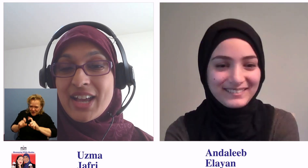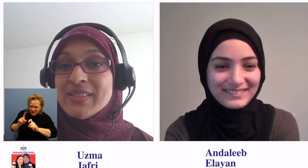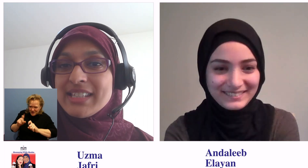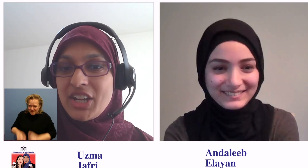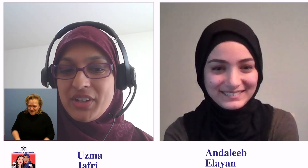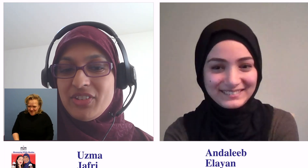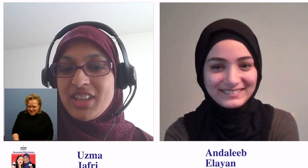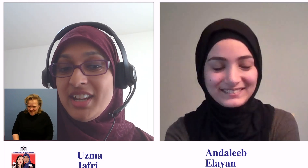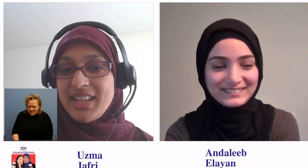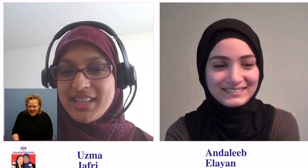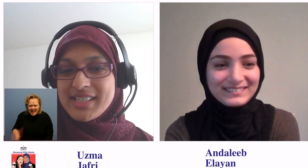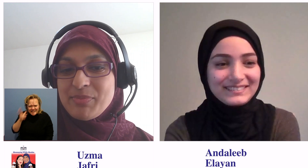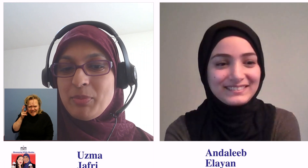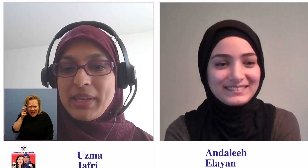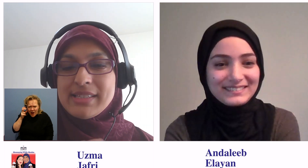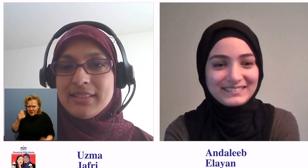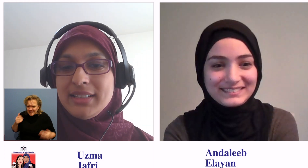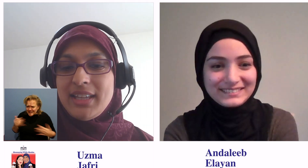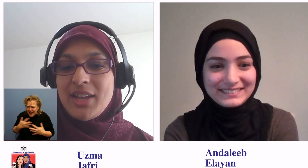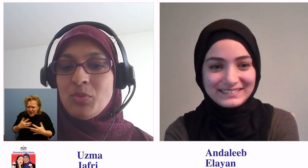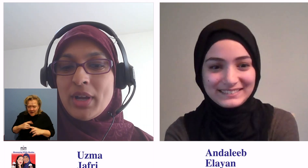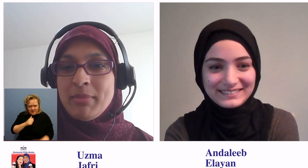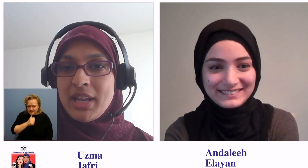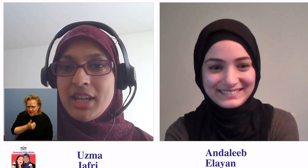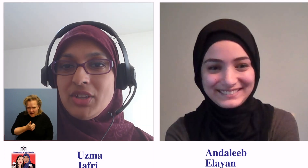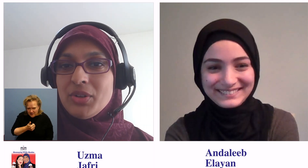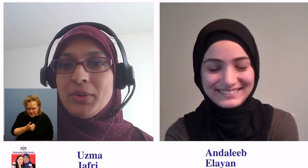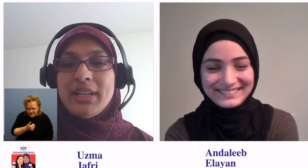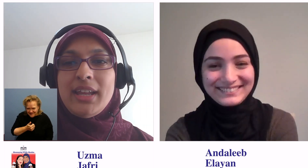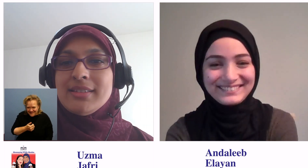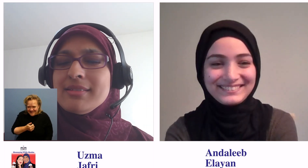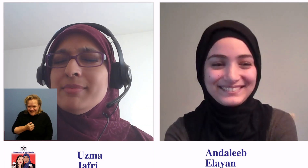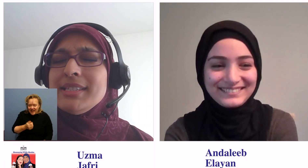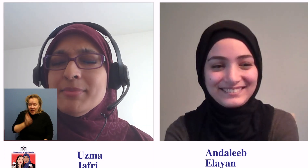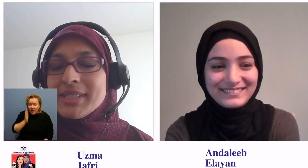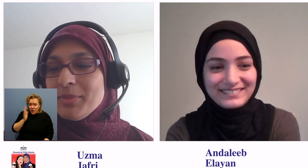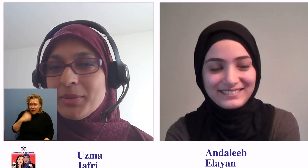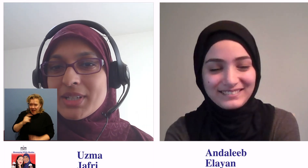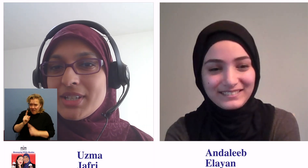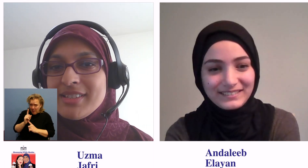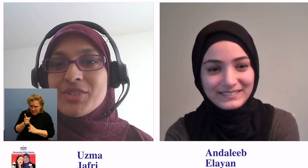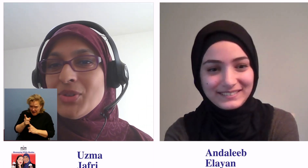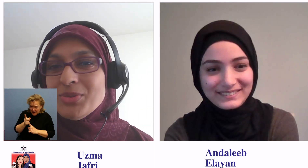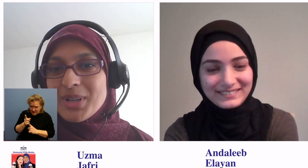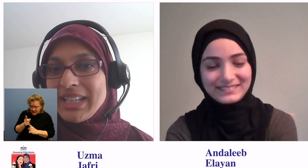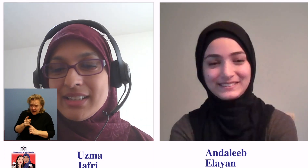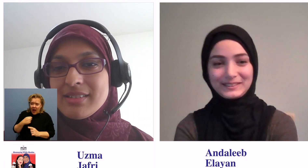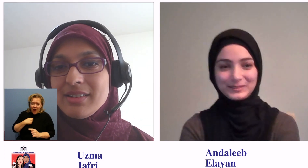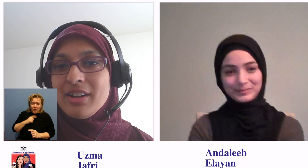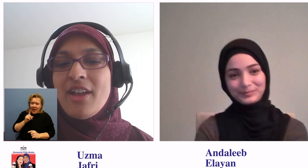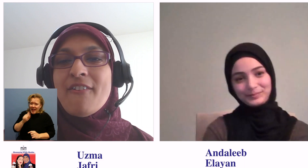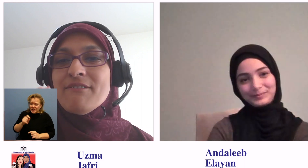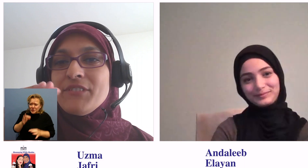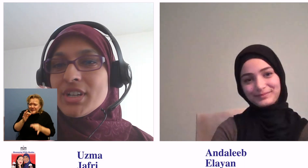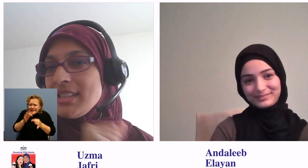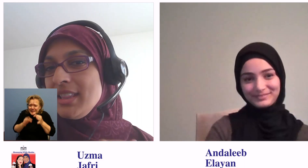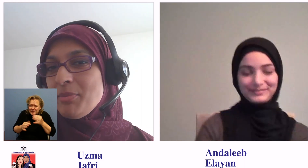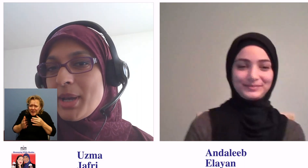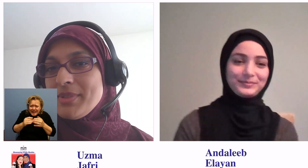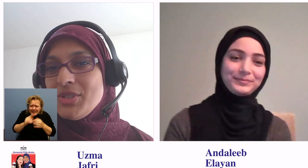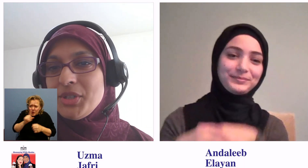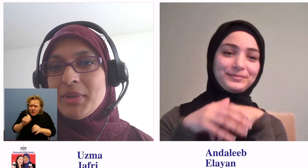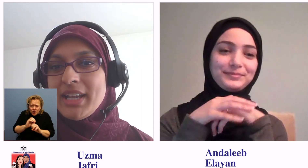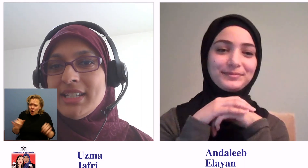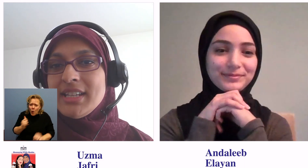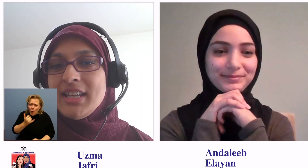It sounds scarier than it is, but basically in one minute, you're going to answer some simple, simple questions. There's no wrong answer. First